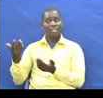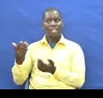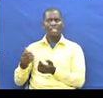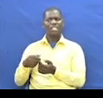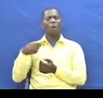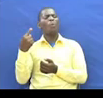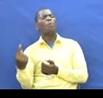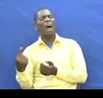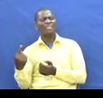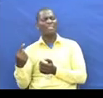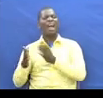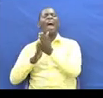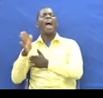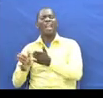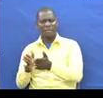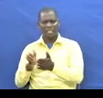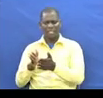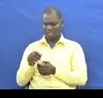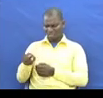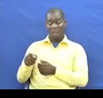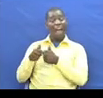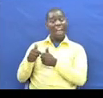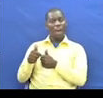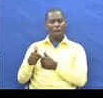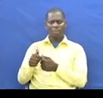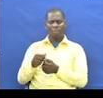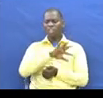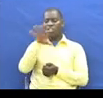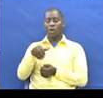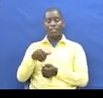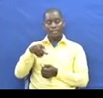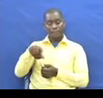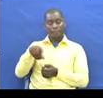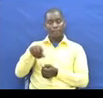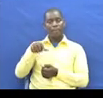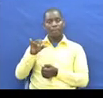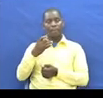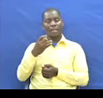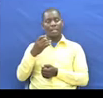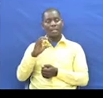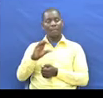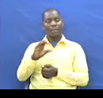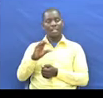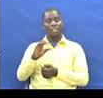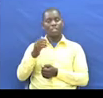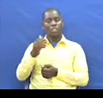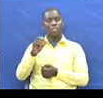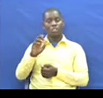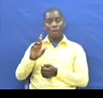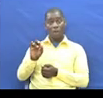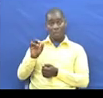And there is another one here with only 1 element. Now let us relate the elements as usual. How do we relate the elements of the pictorial? It is by using